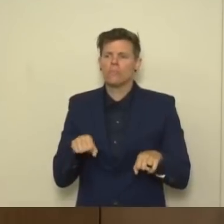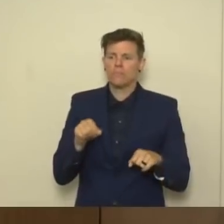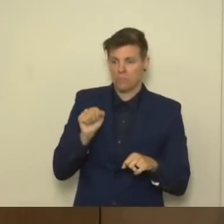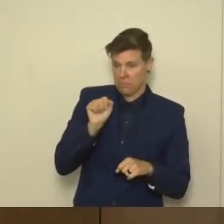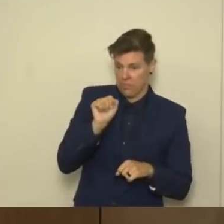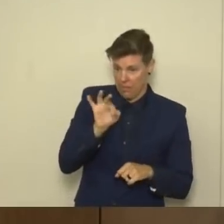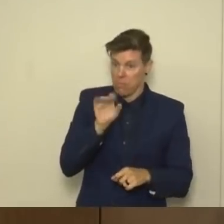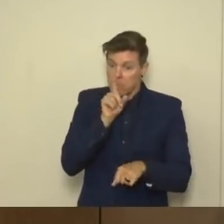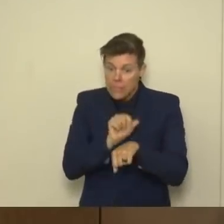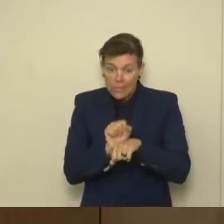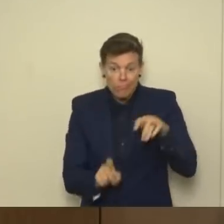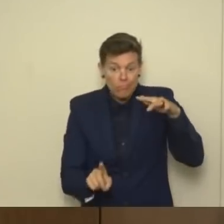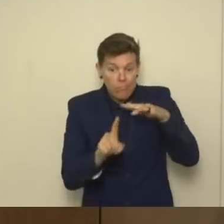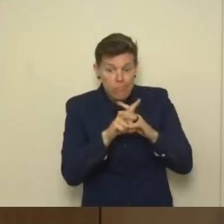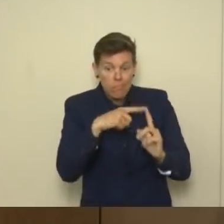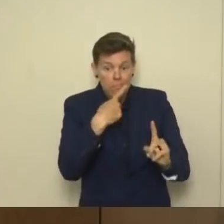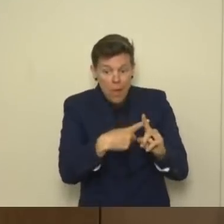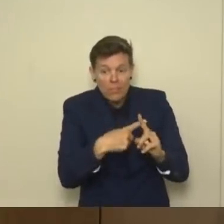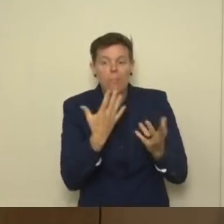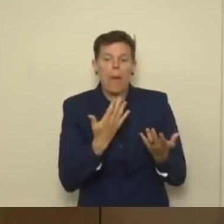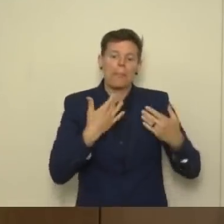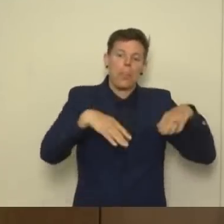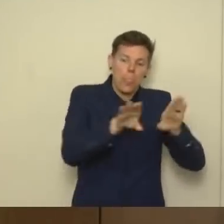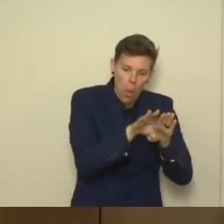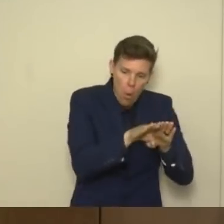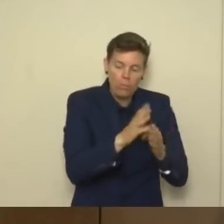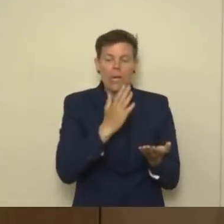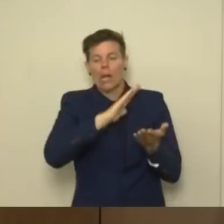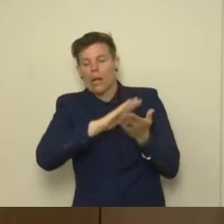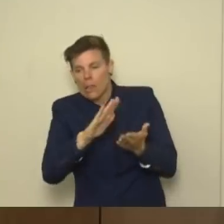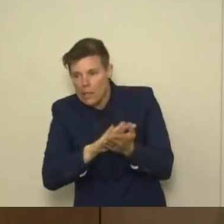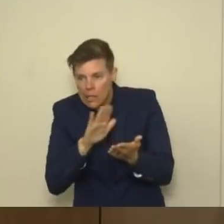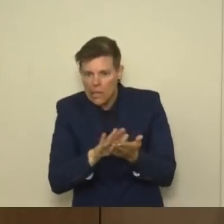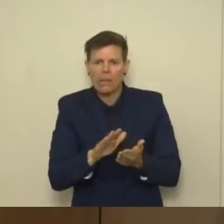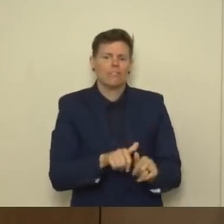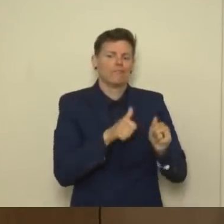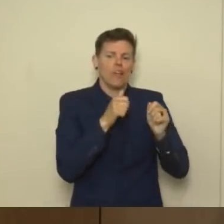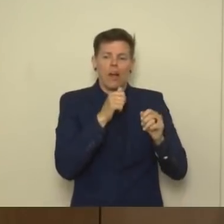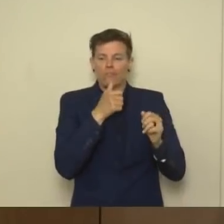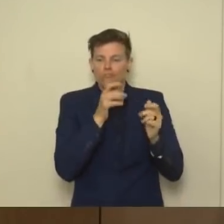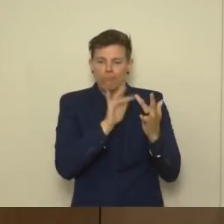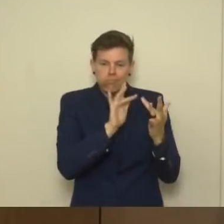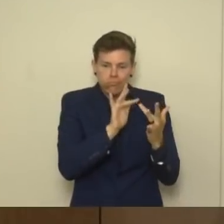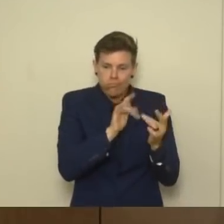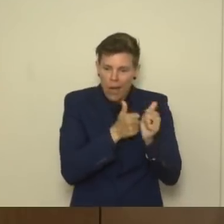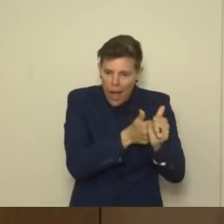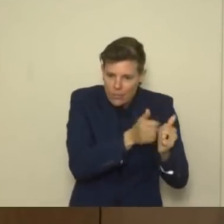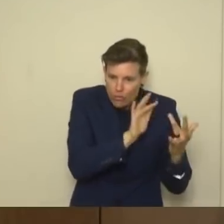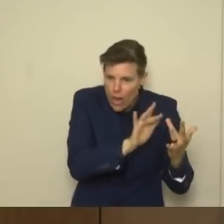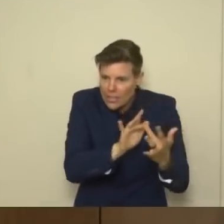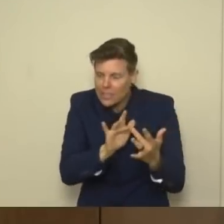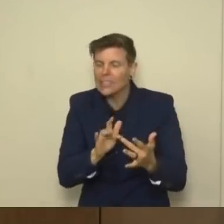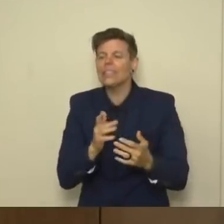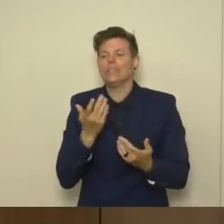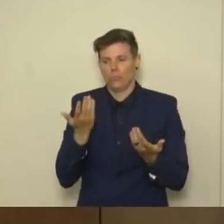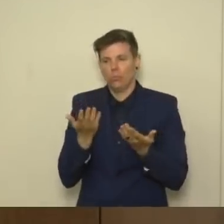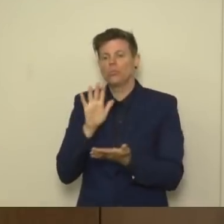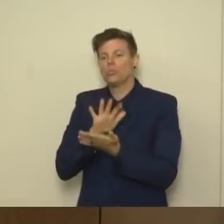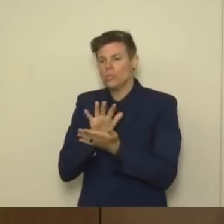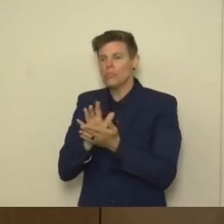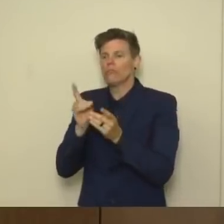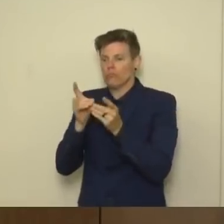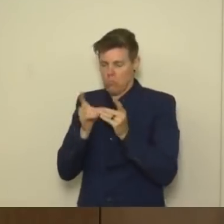do contact tracing. We have to be able to do that. So the answer is yes, unequivocally, and school districts know about that and are working with us.